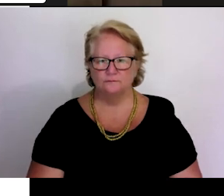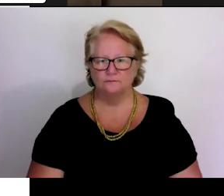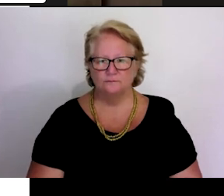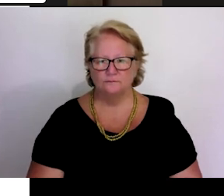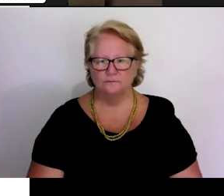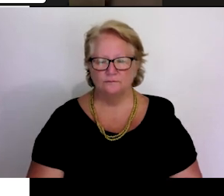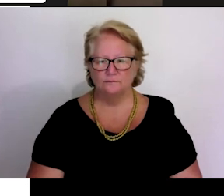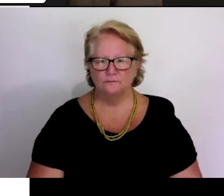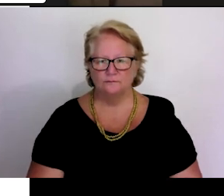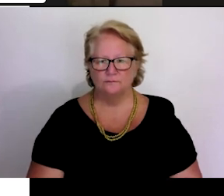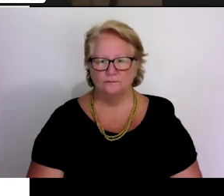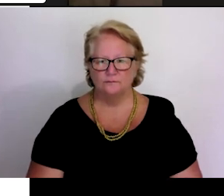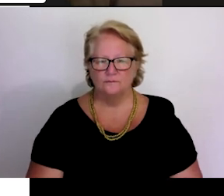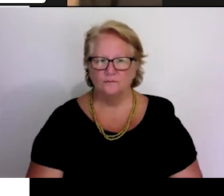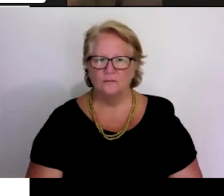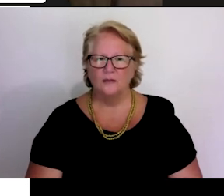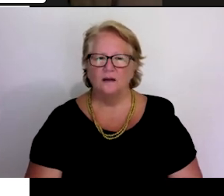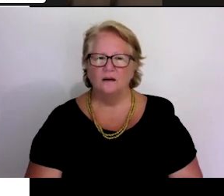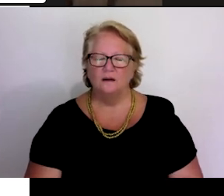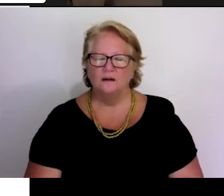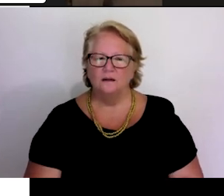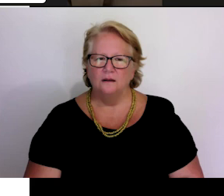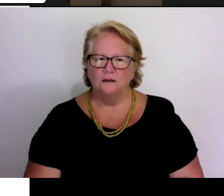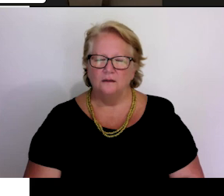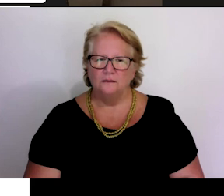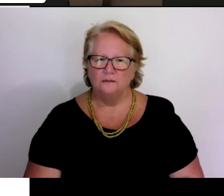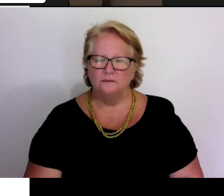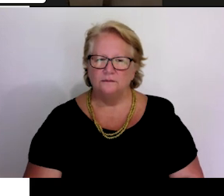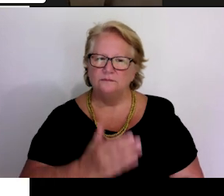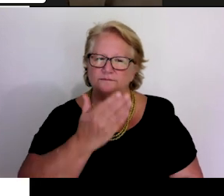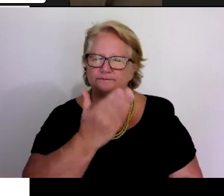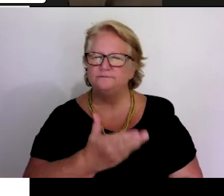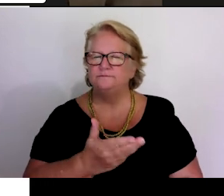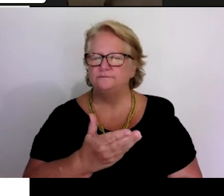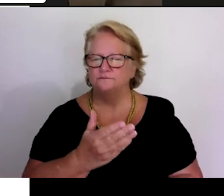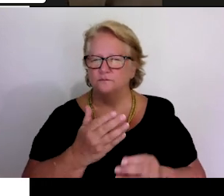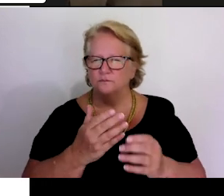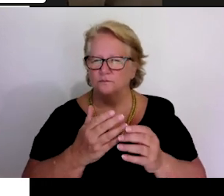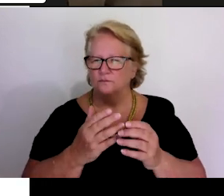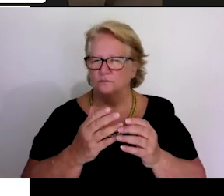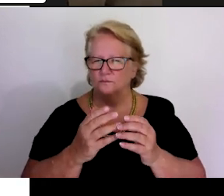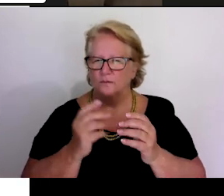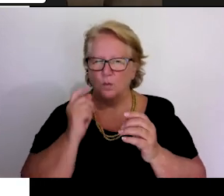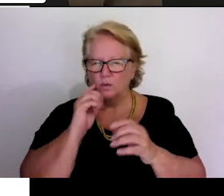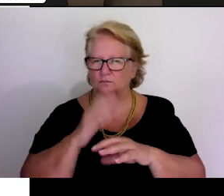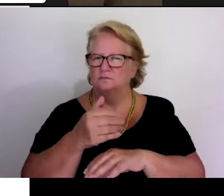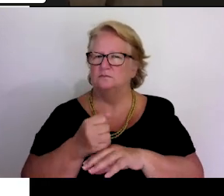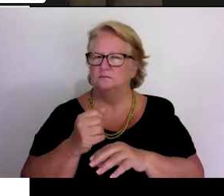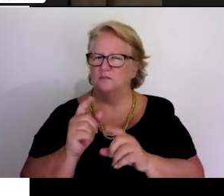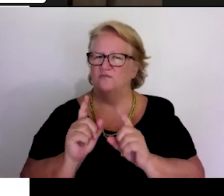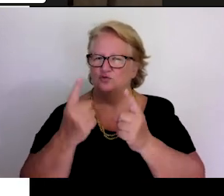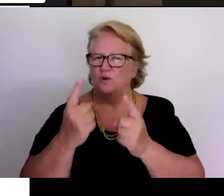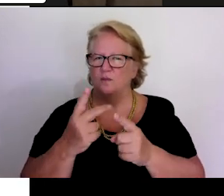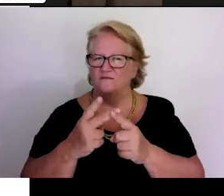So this is all coming and will be, for the first time ever, will be available for a group